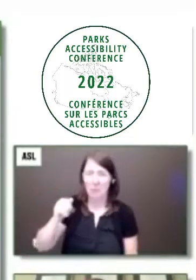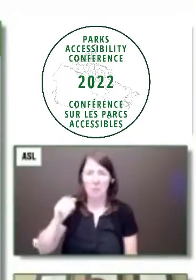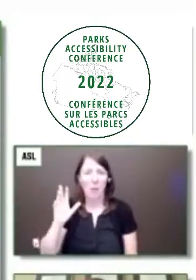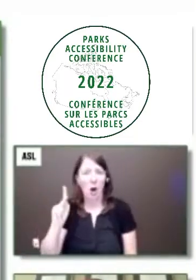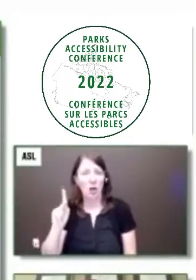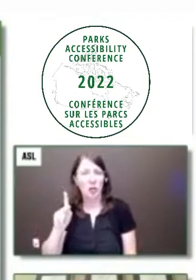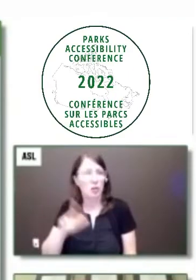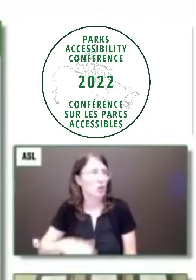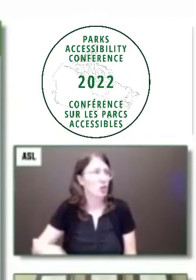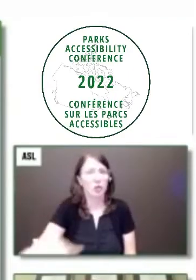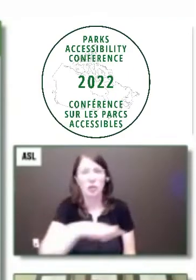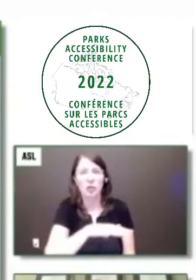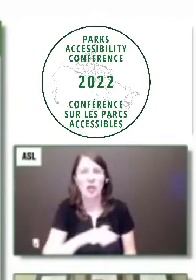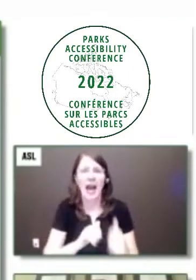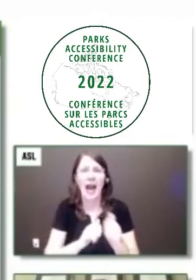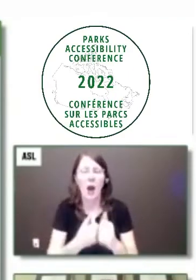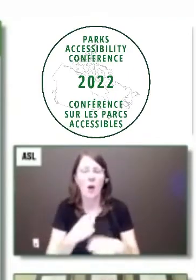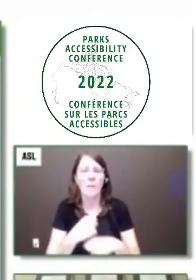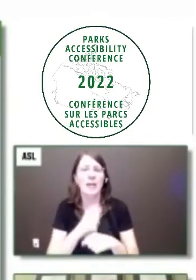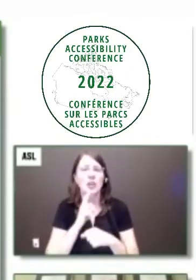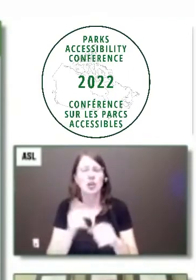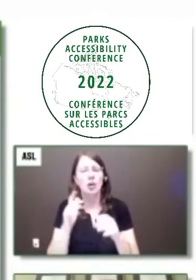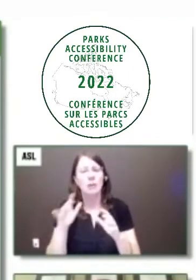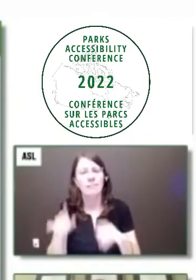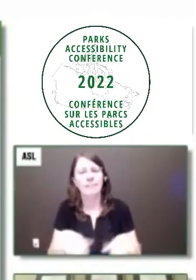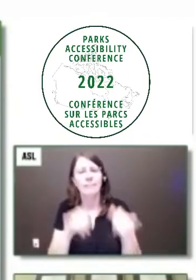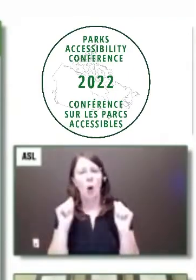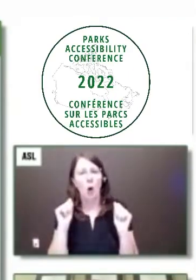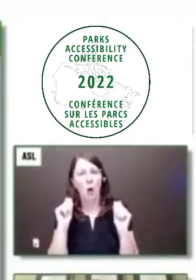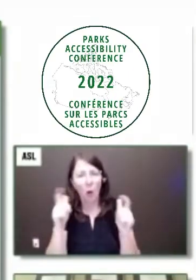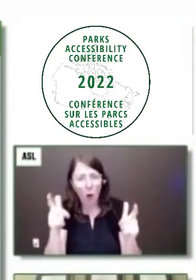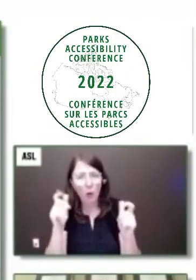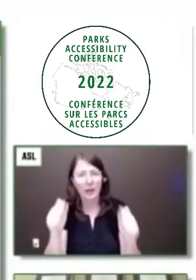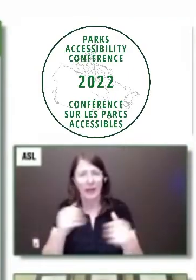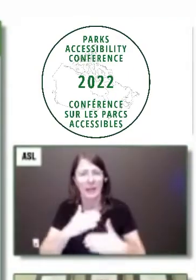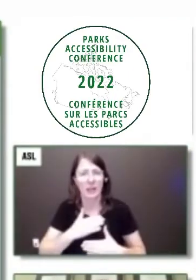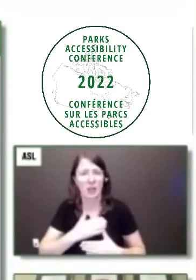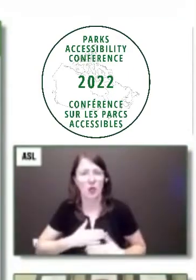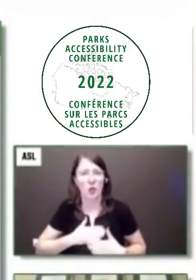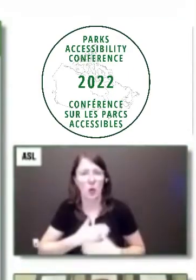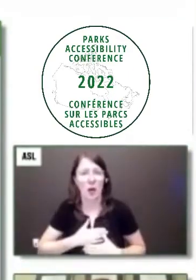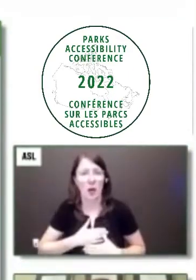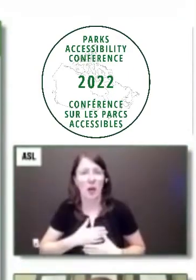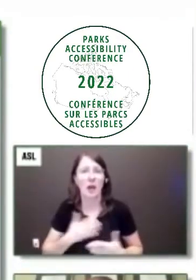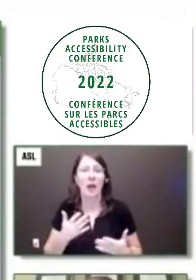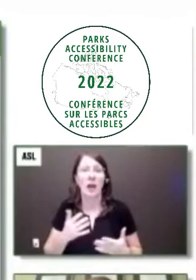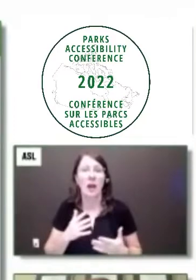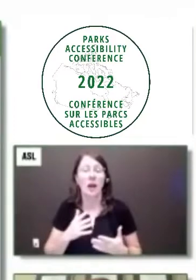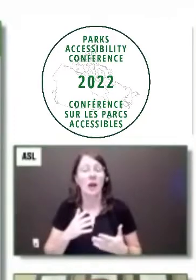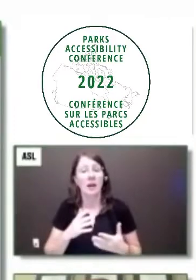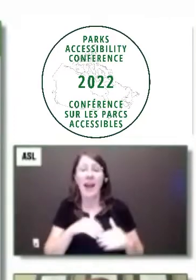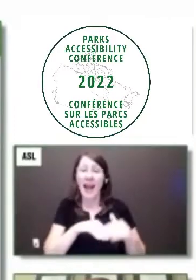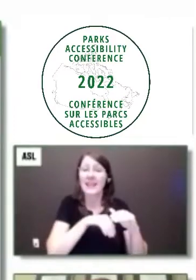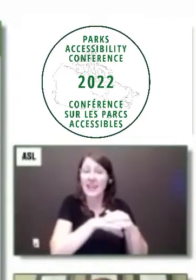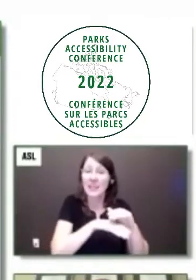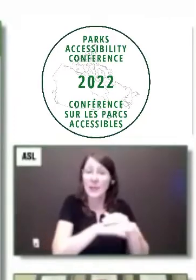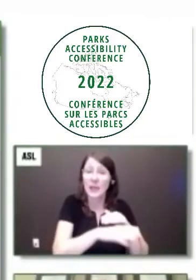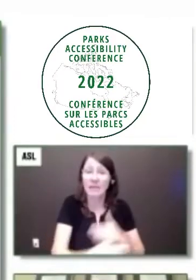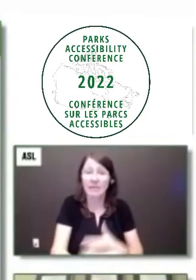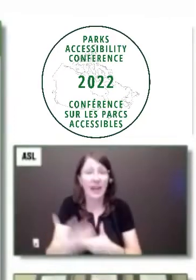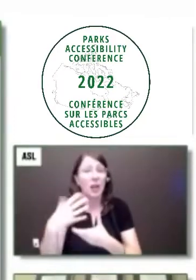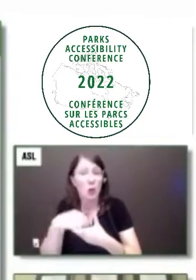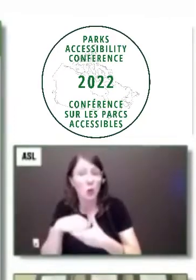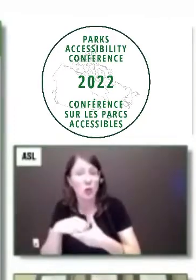enjoyable for everyone? And I think what was just said is not just about accessibility and inclusion. It's how am I actually